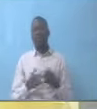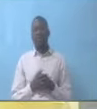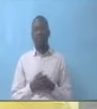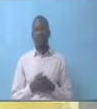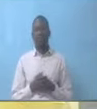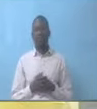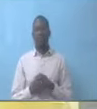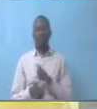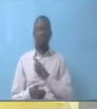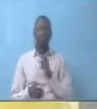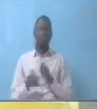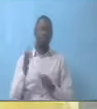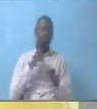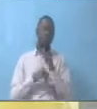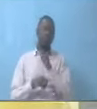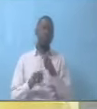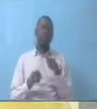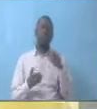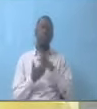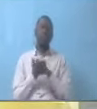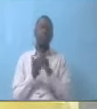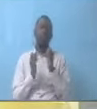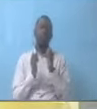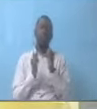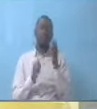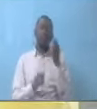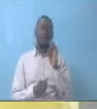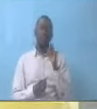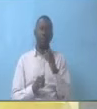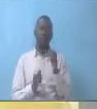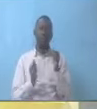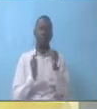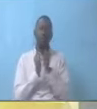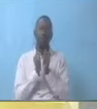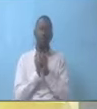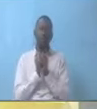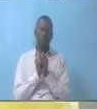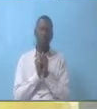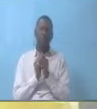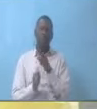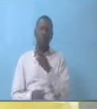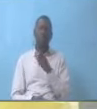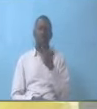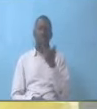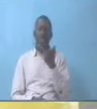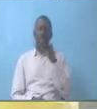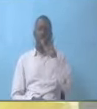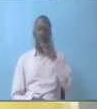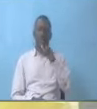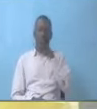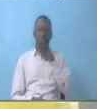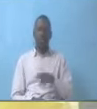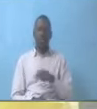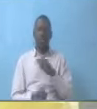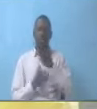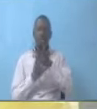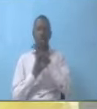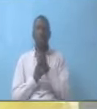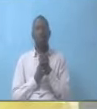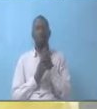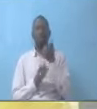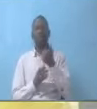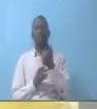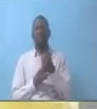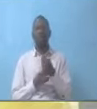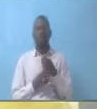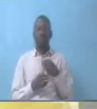January 1996. Ñu ñëku Farafenya ci samedi joju. And proceeded to the Bambatenda ferry terminal. Ñu dem nak ci ferry bi